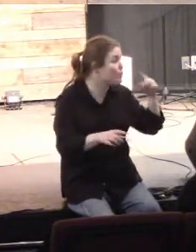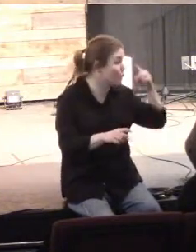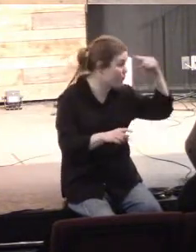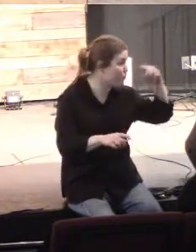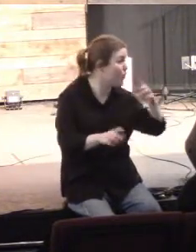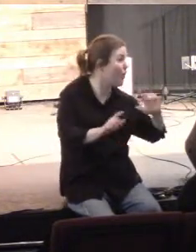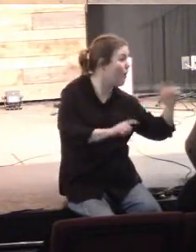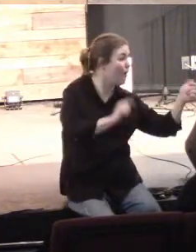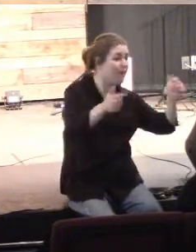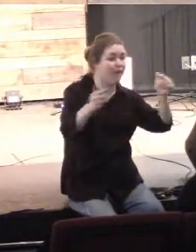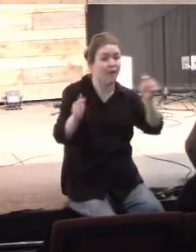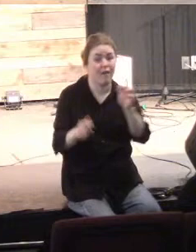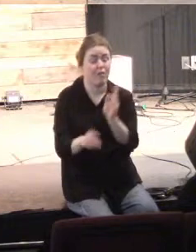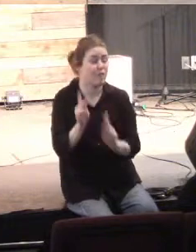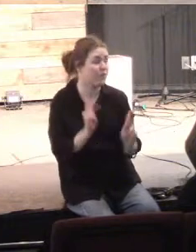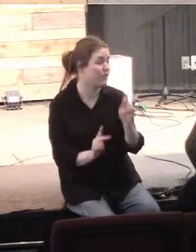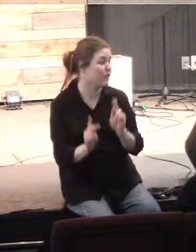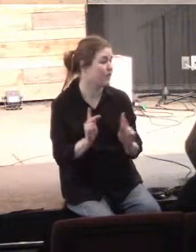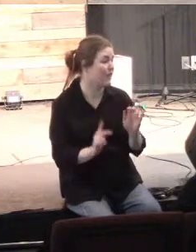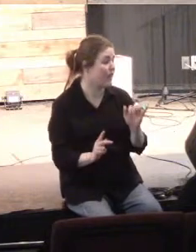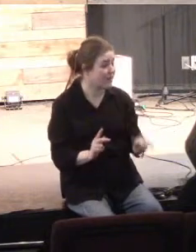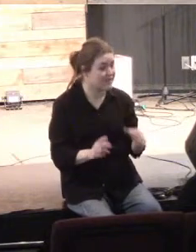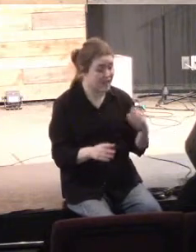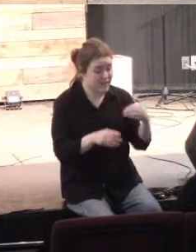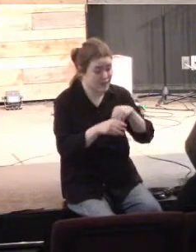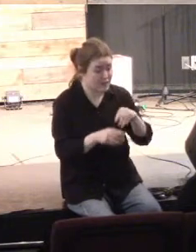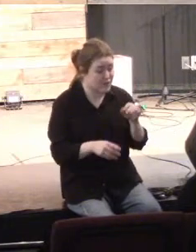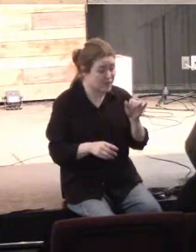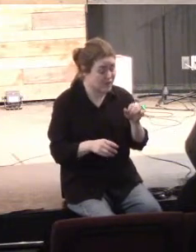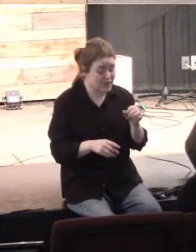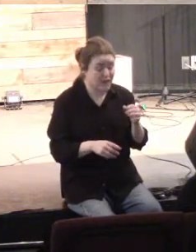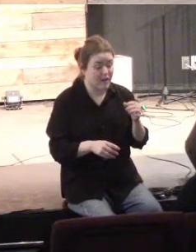part of the human condition?